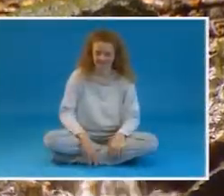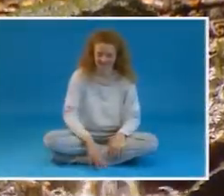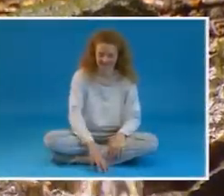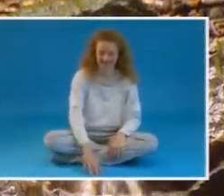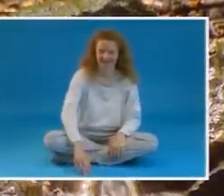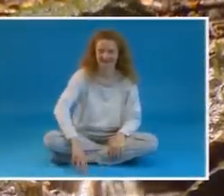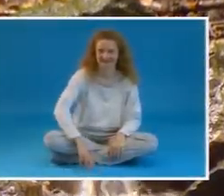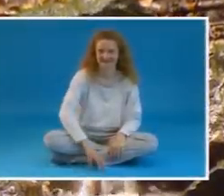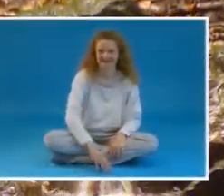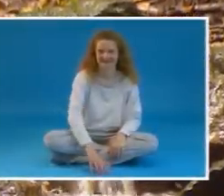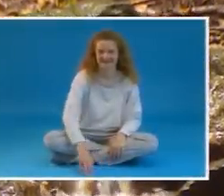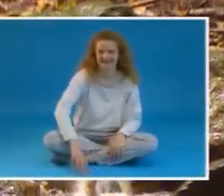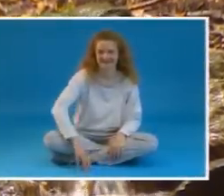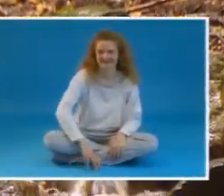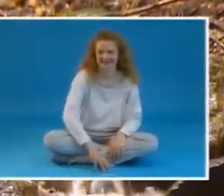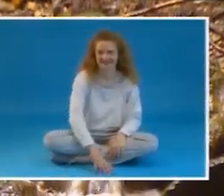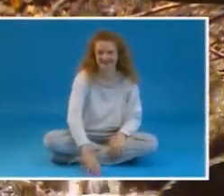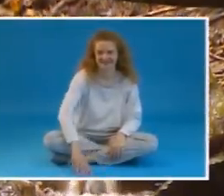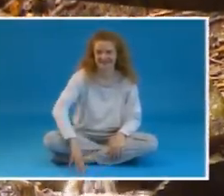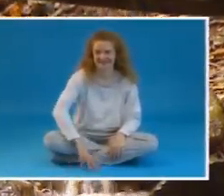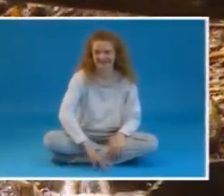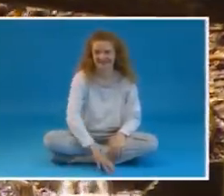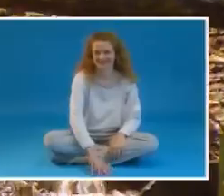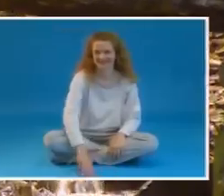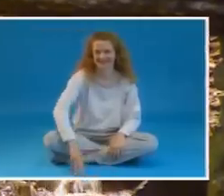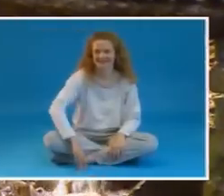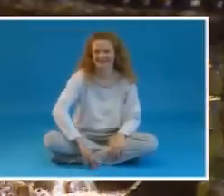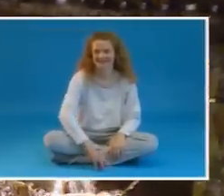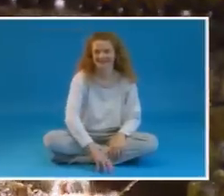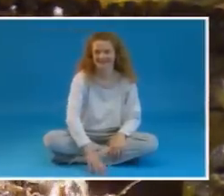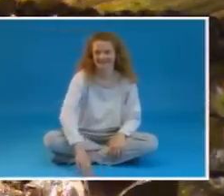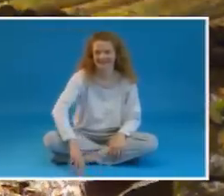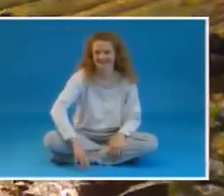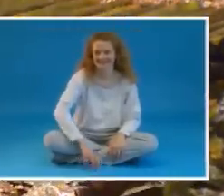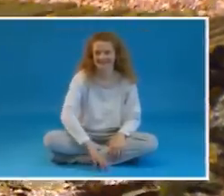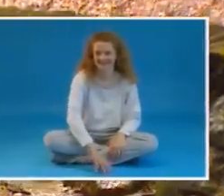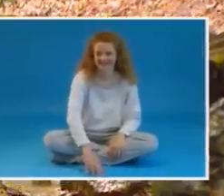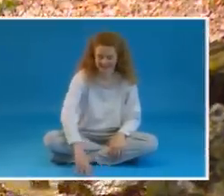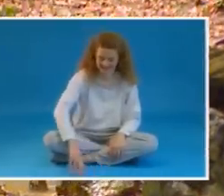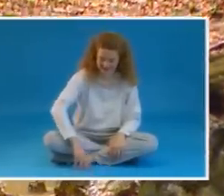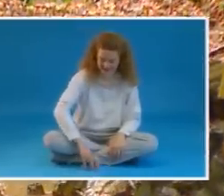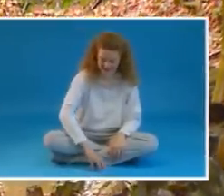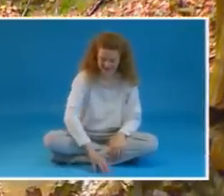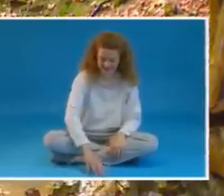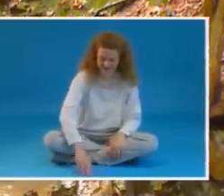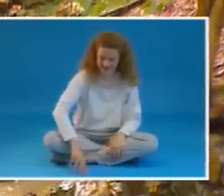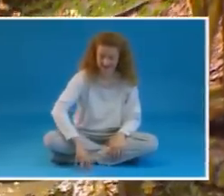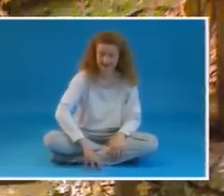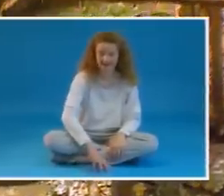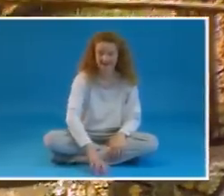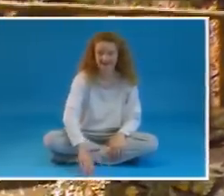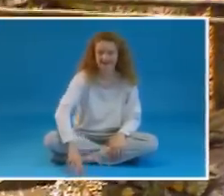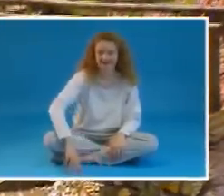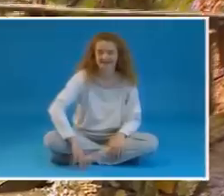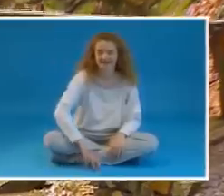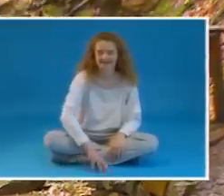There's a spider on the floor, on the floor. There's a spider on the floor, on the floor. There's a spider on the floor,